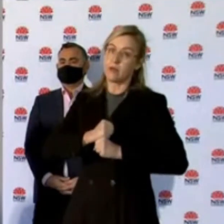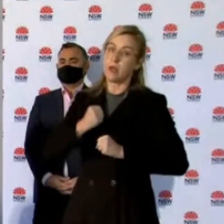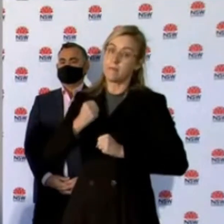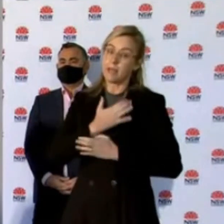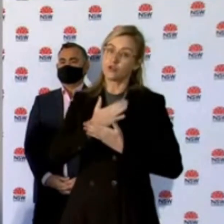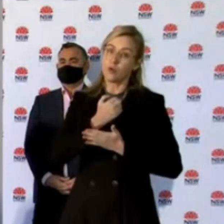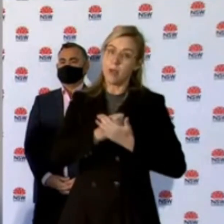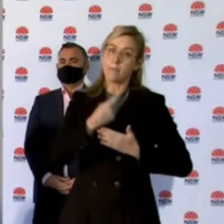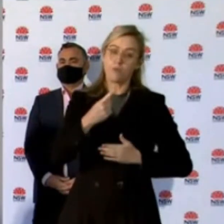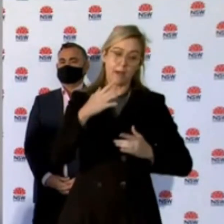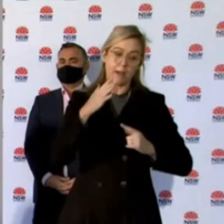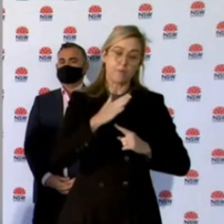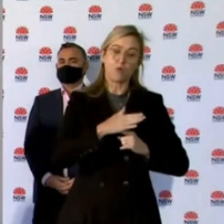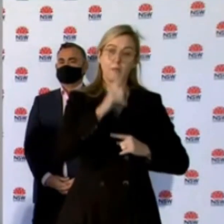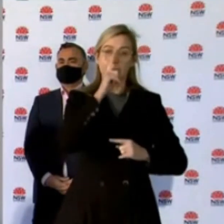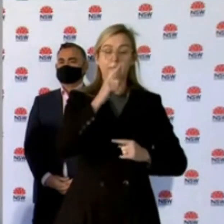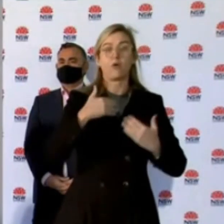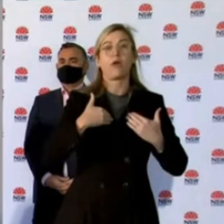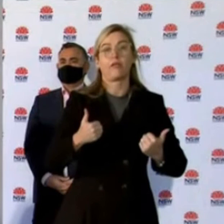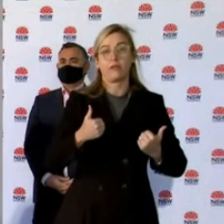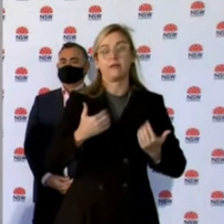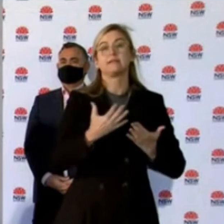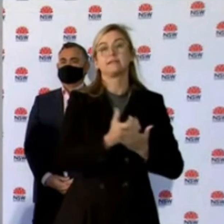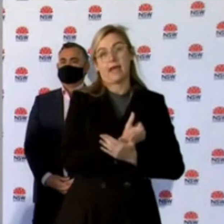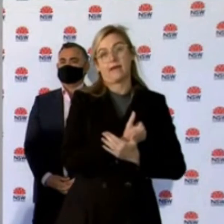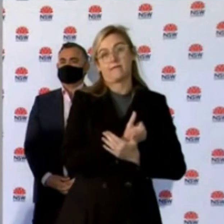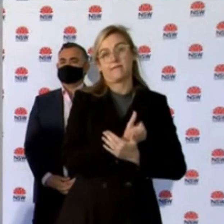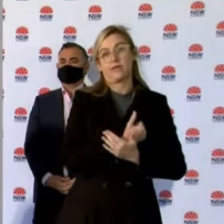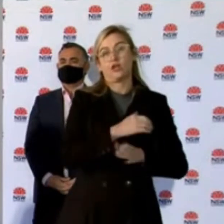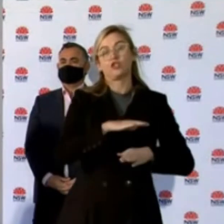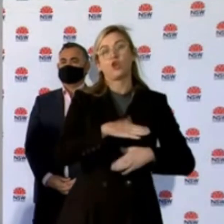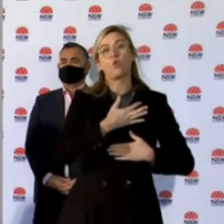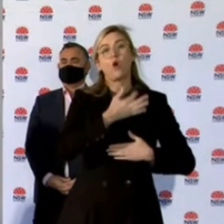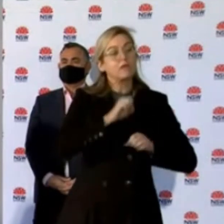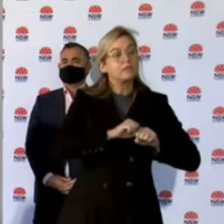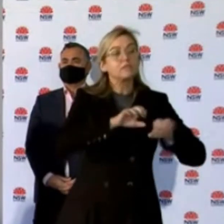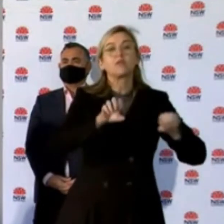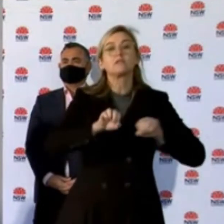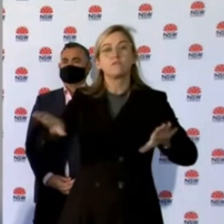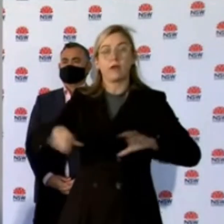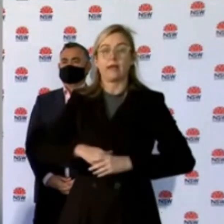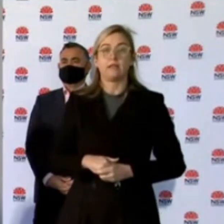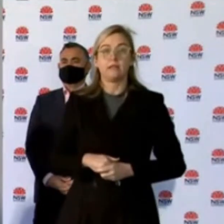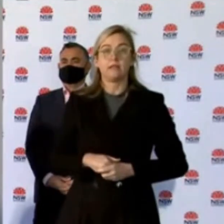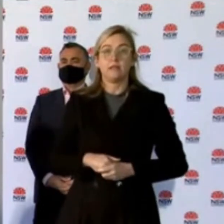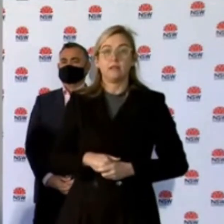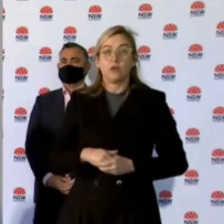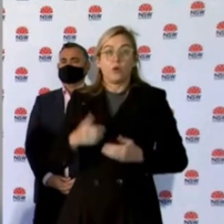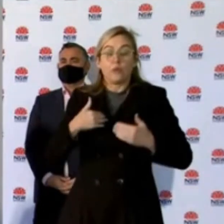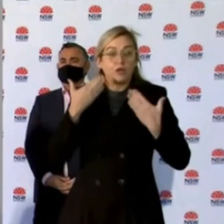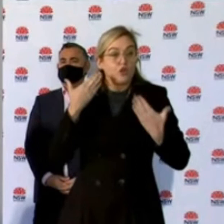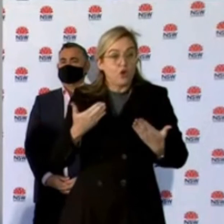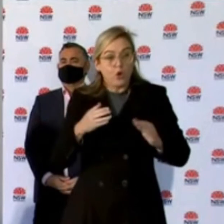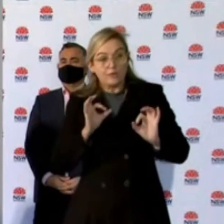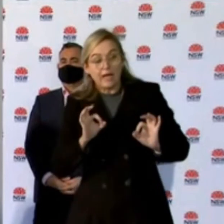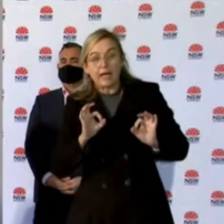transmission, to reduce the risk. And I, again, accept it's not an exact science, but please know we rely on the best health advice available.